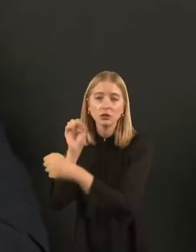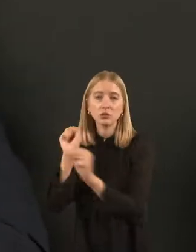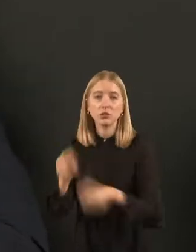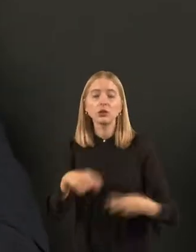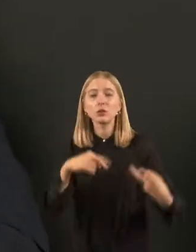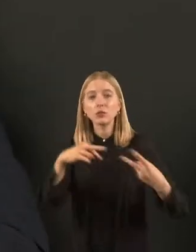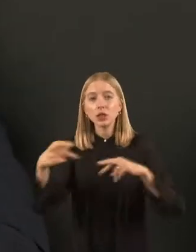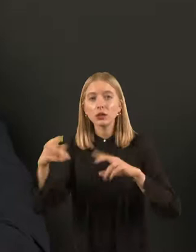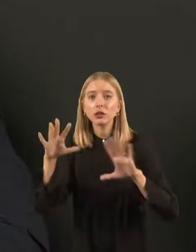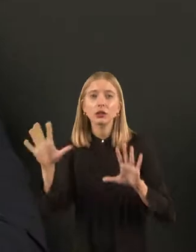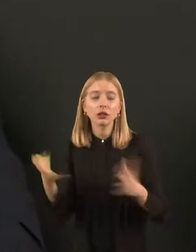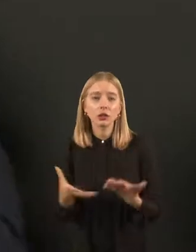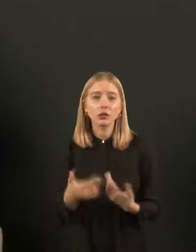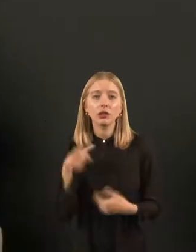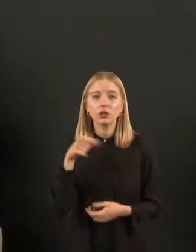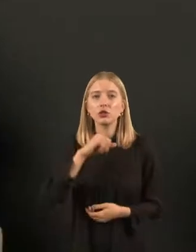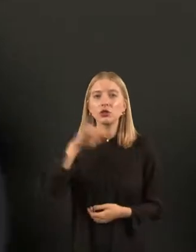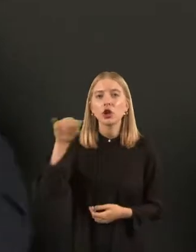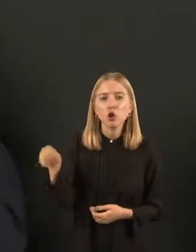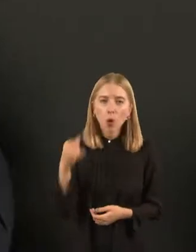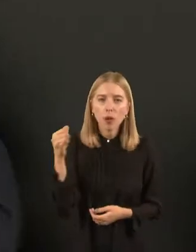incentives that allow us to